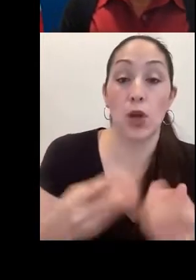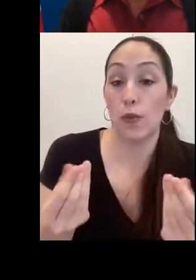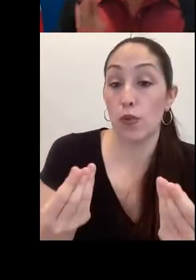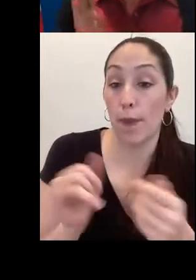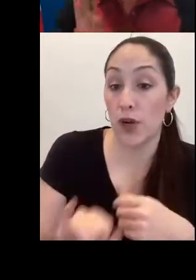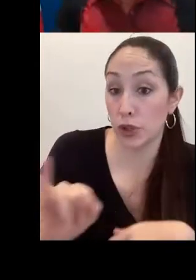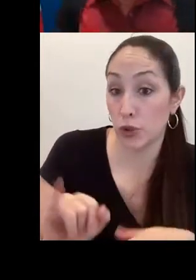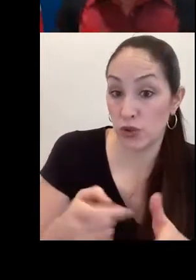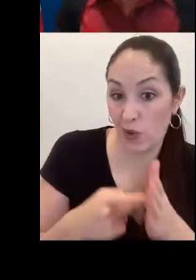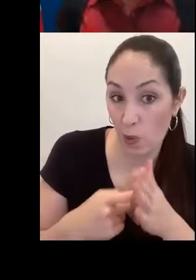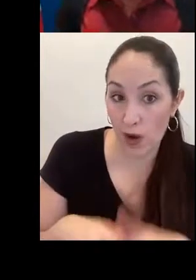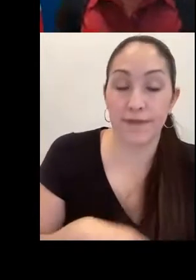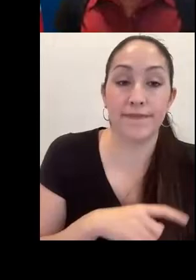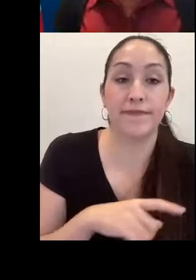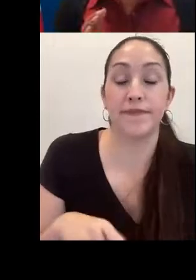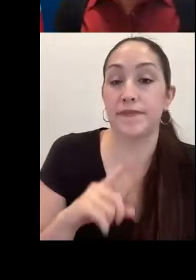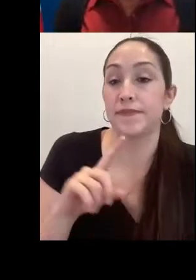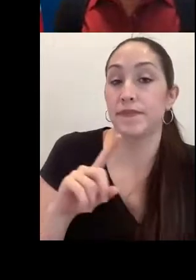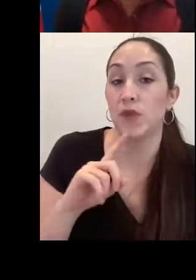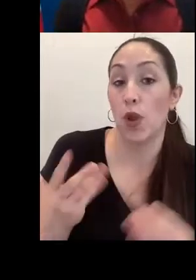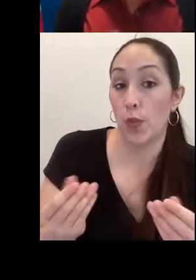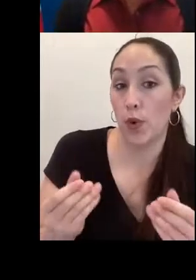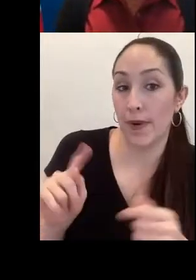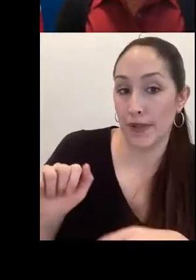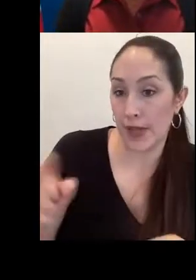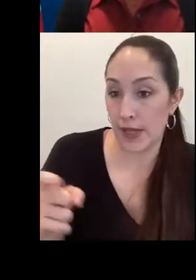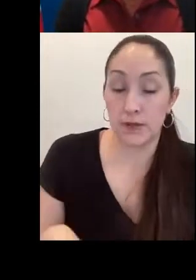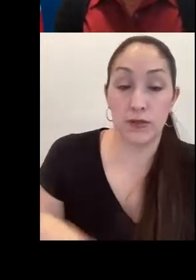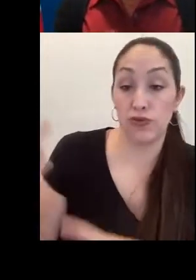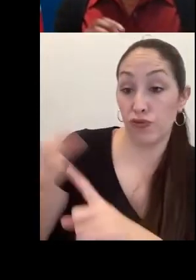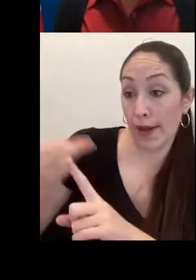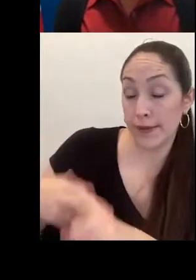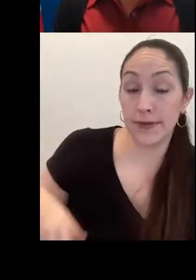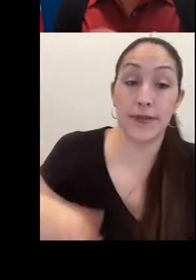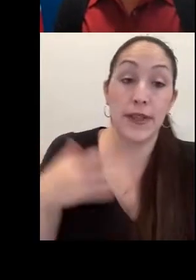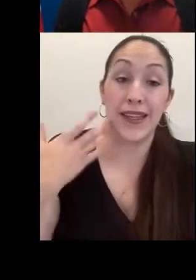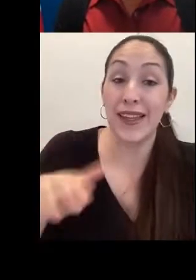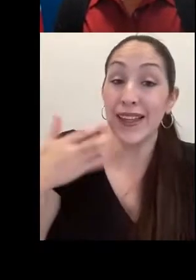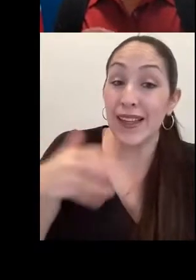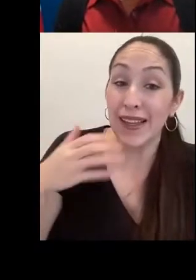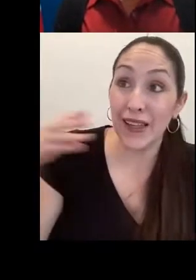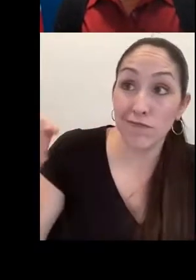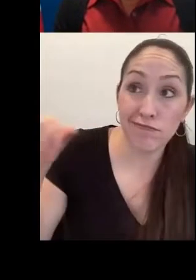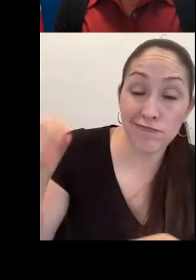mortgage holder, real property taxes, rent, heating, fuel, gas,